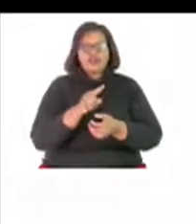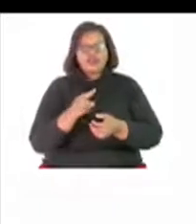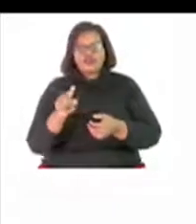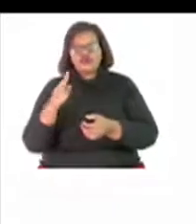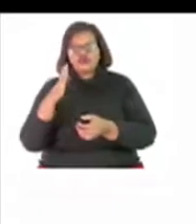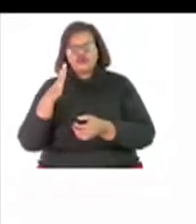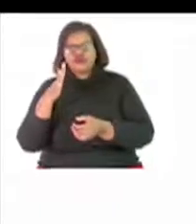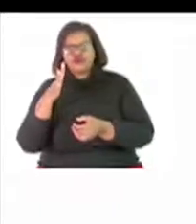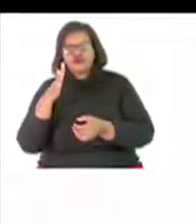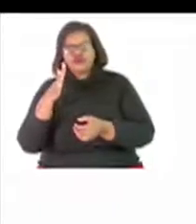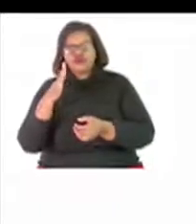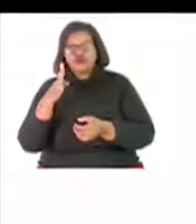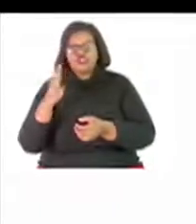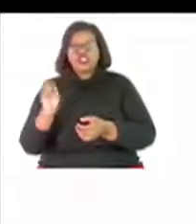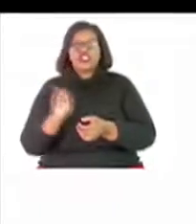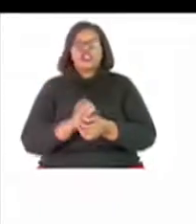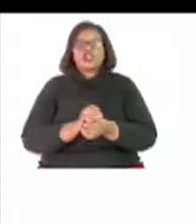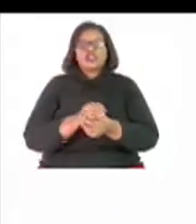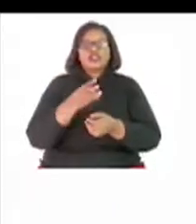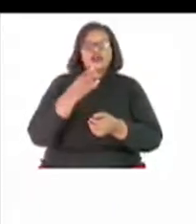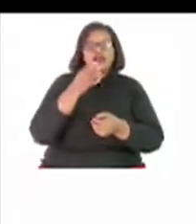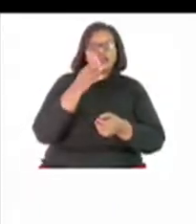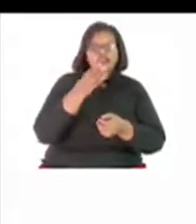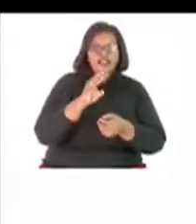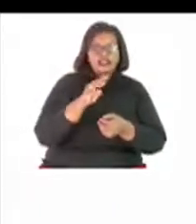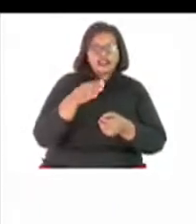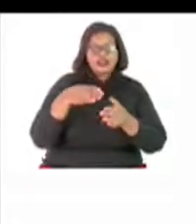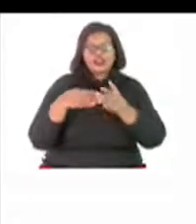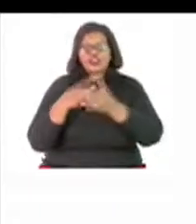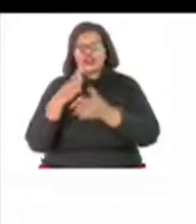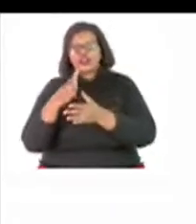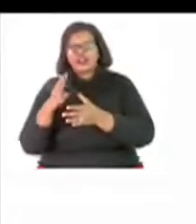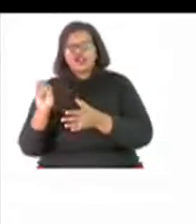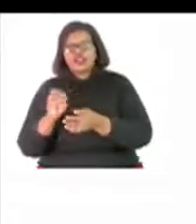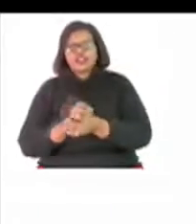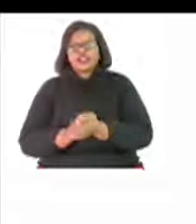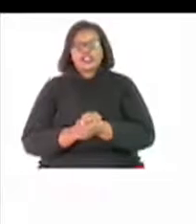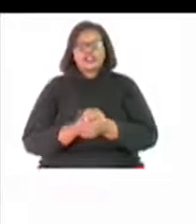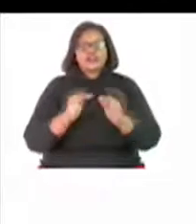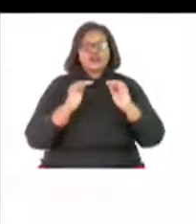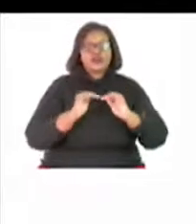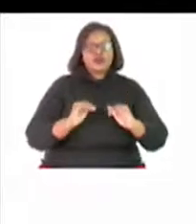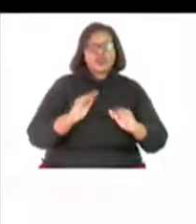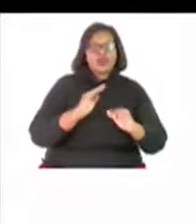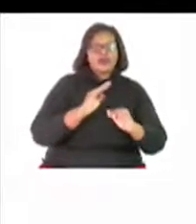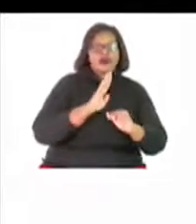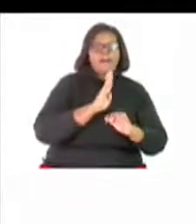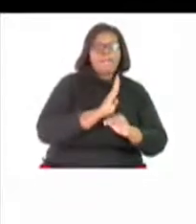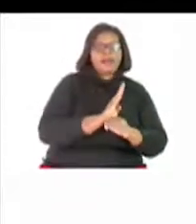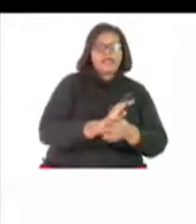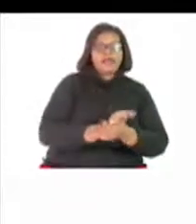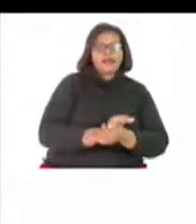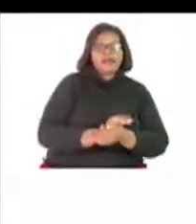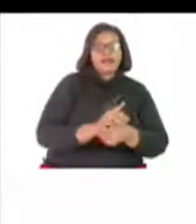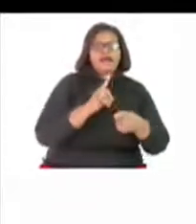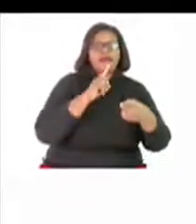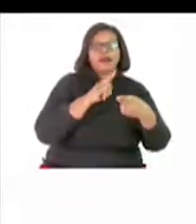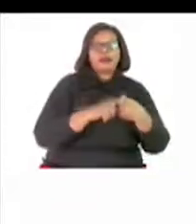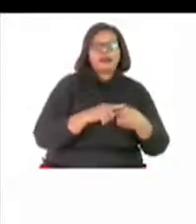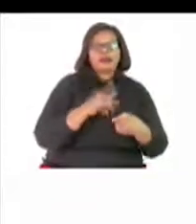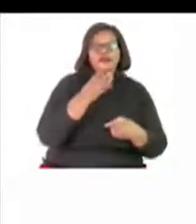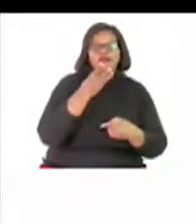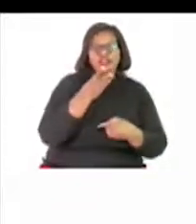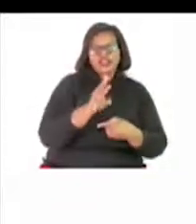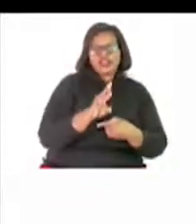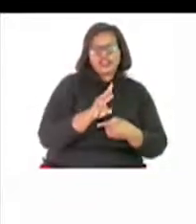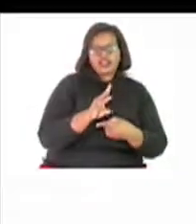to 40. And number 2, you have to find the multiples of 6, the